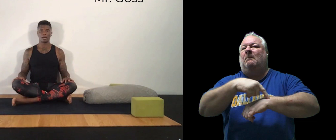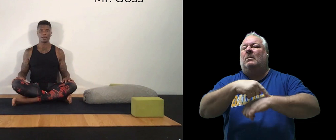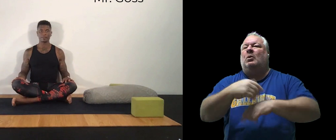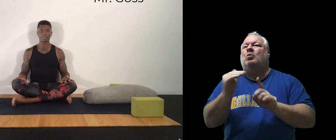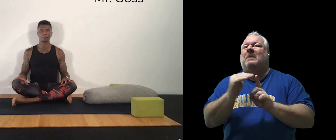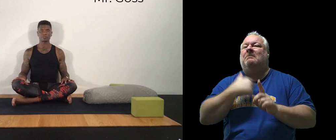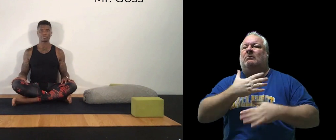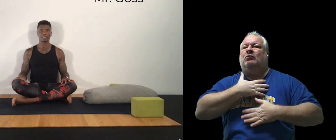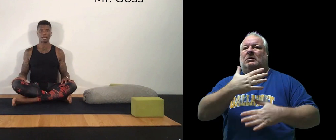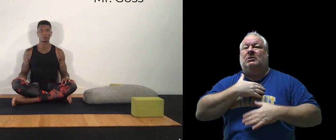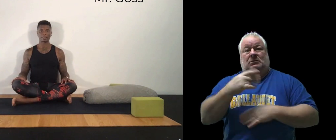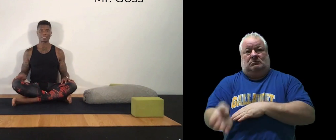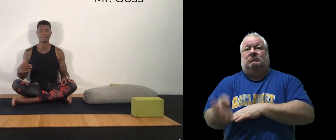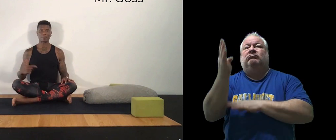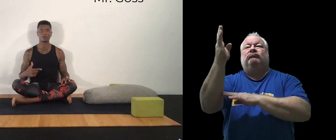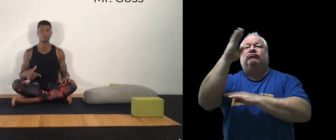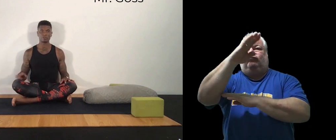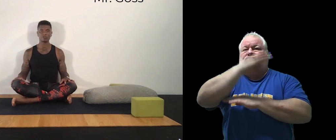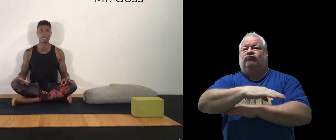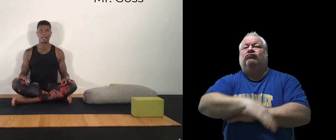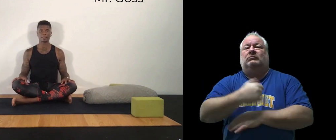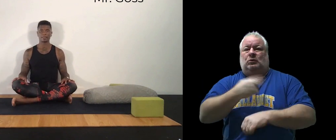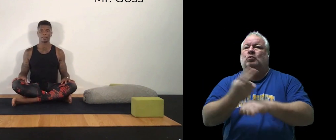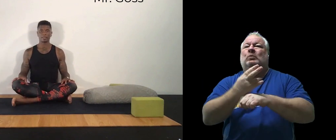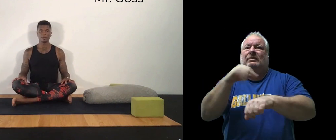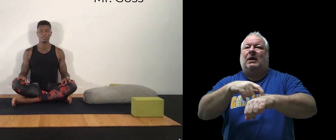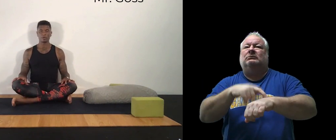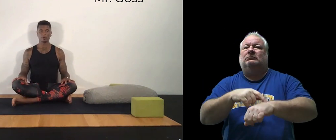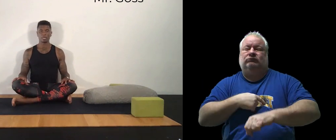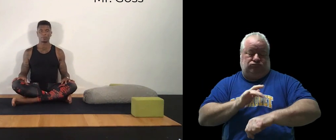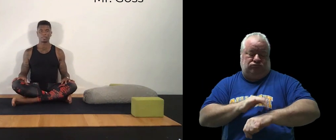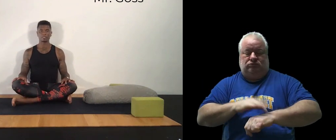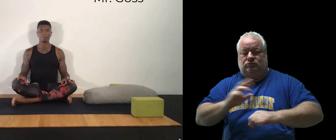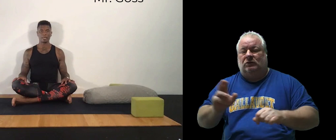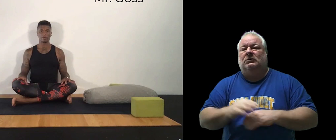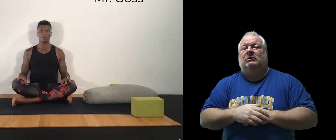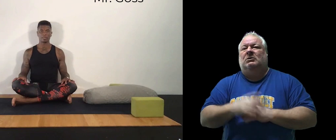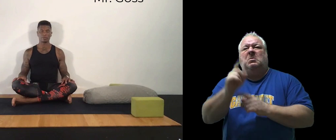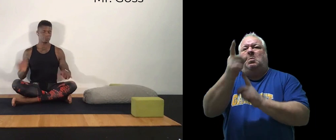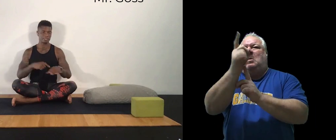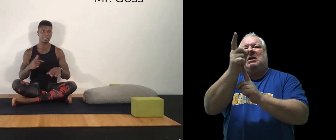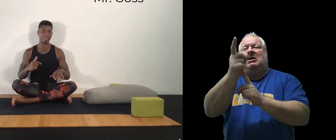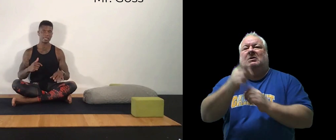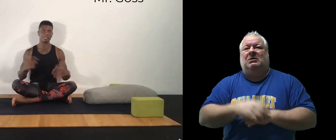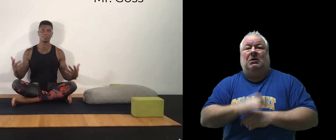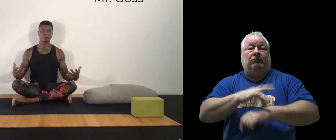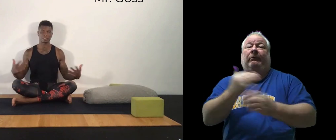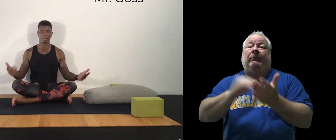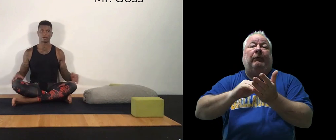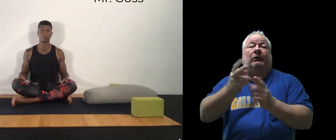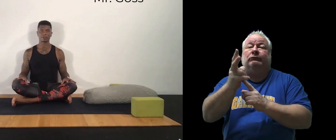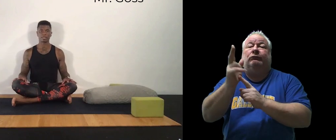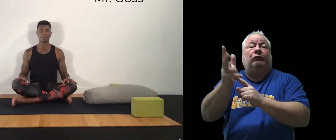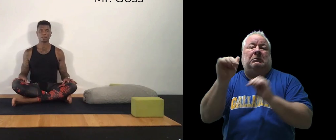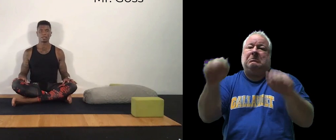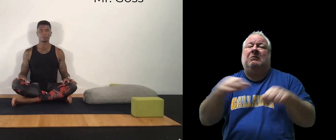me. And there's times during the day I will take the time out to use that, and it's a minute, right? You can press it again and it can do